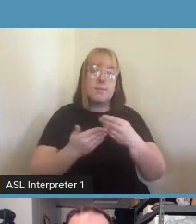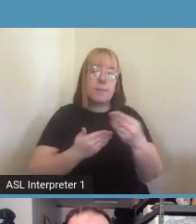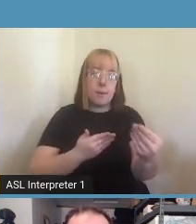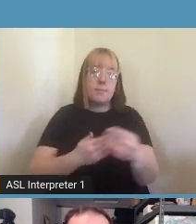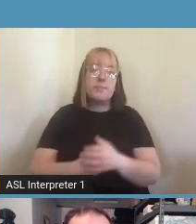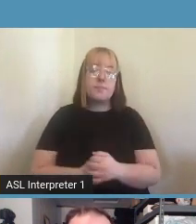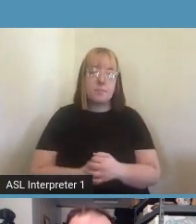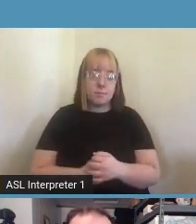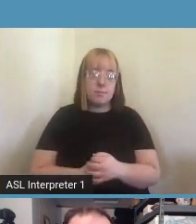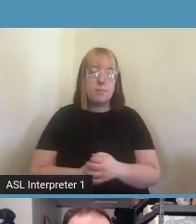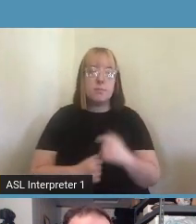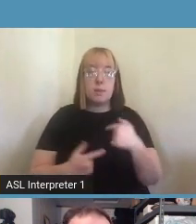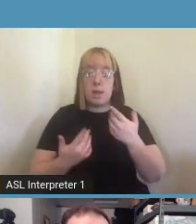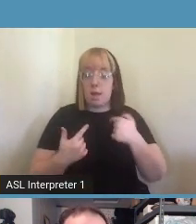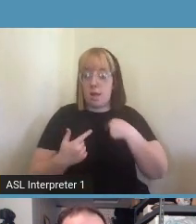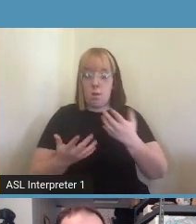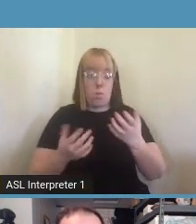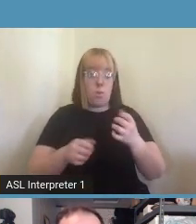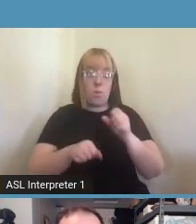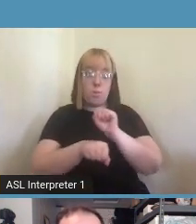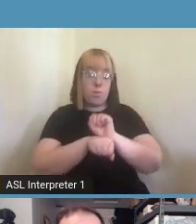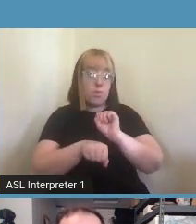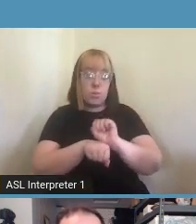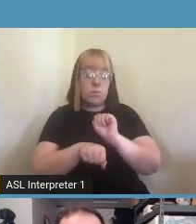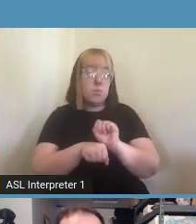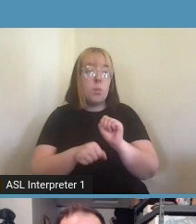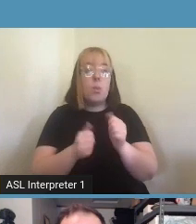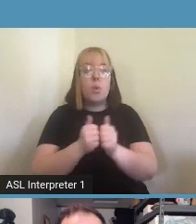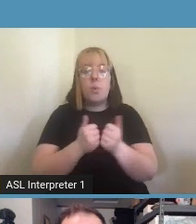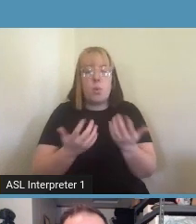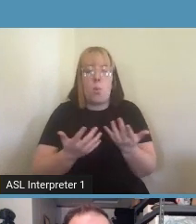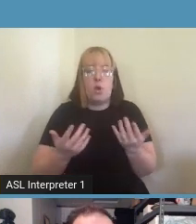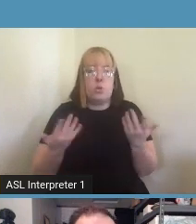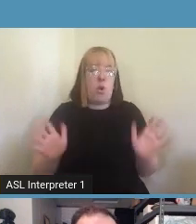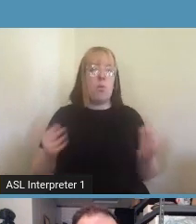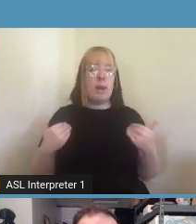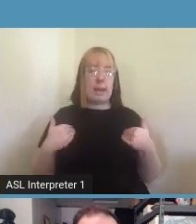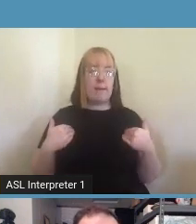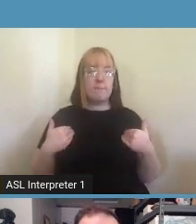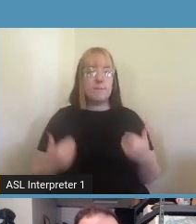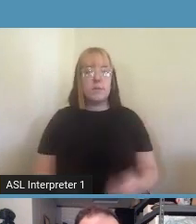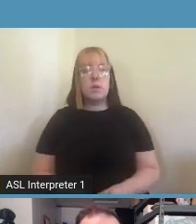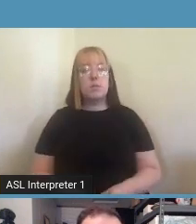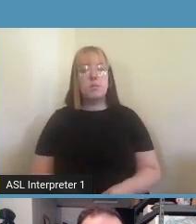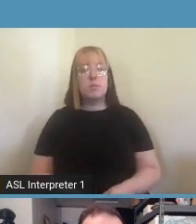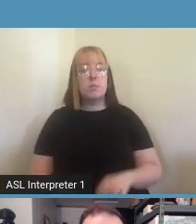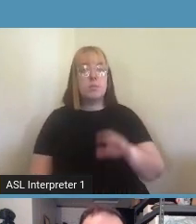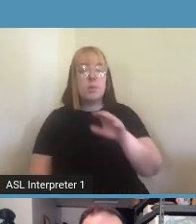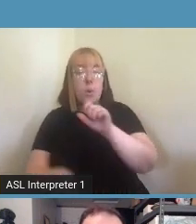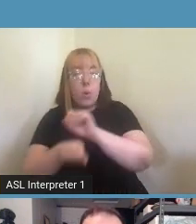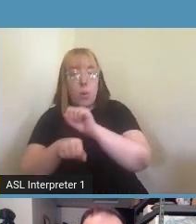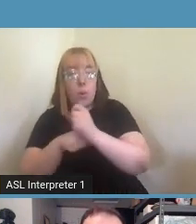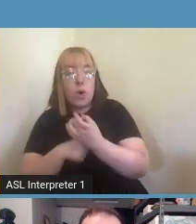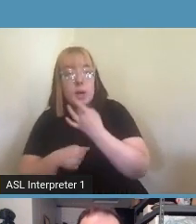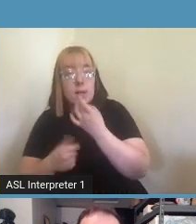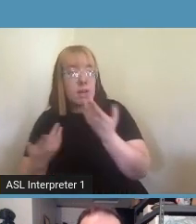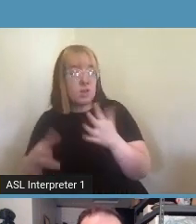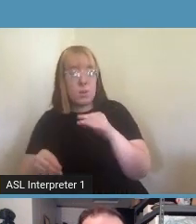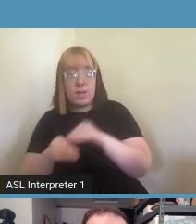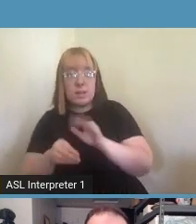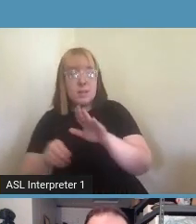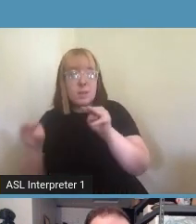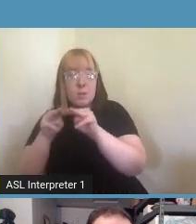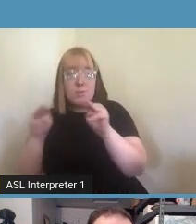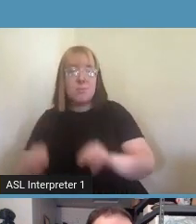And I would just work with what you have. If you have work lights and they're in your facility's